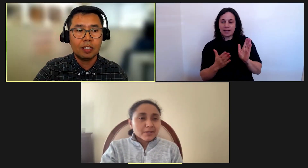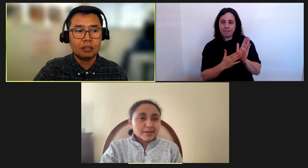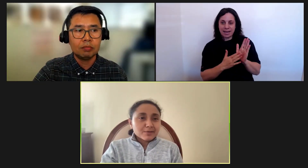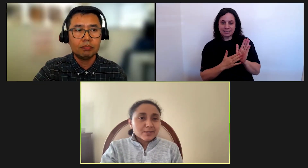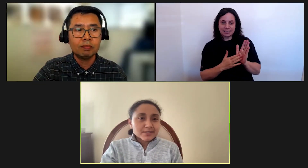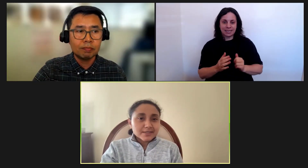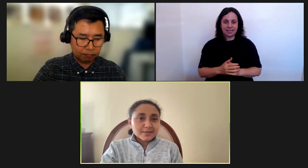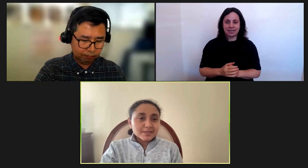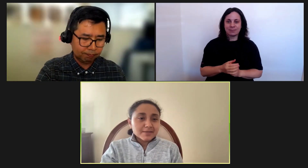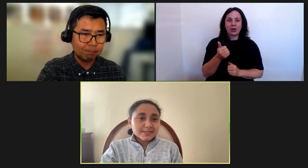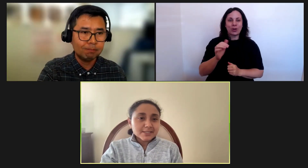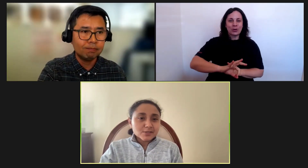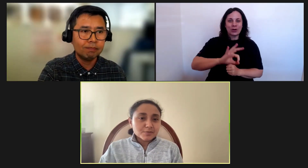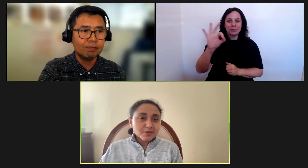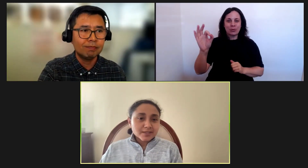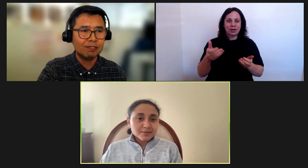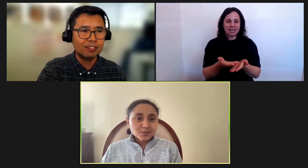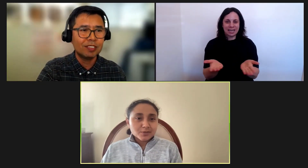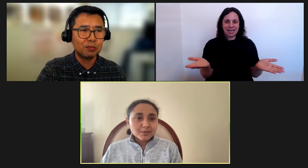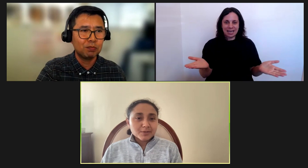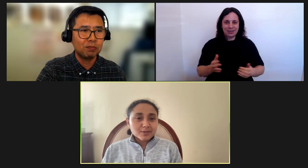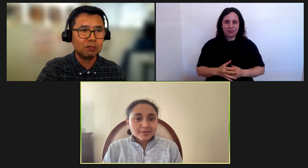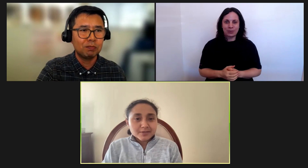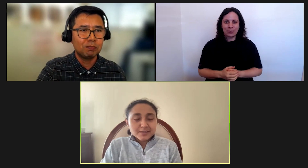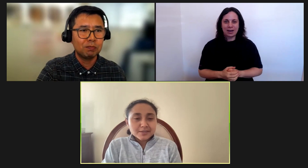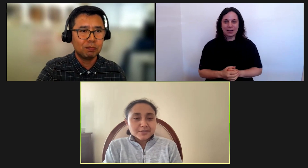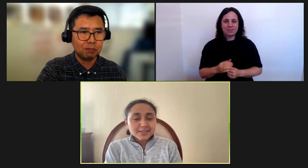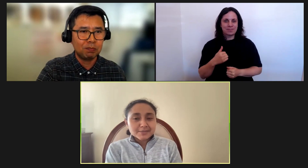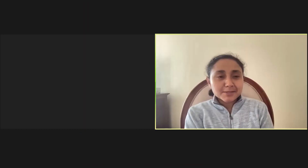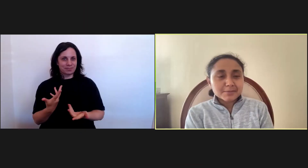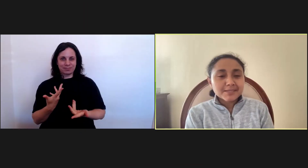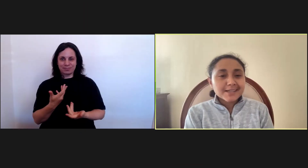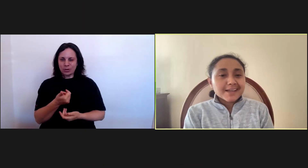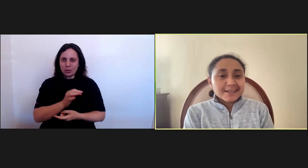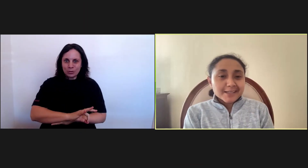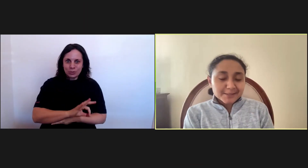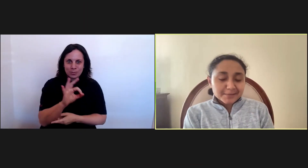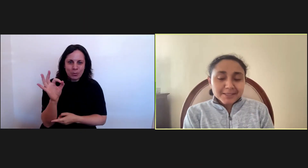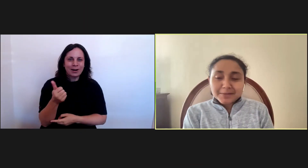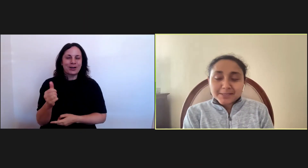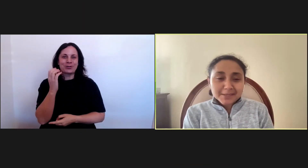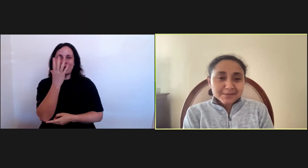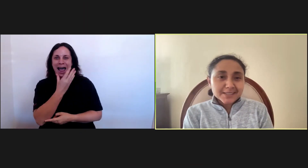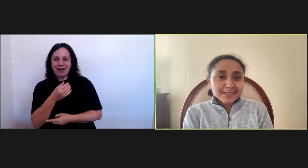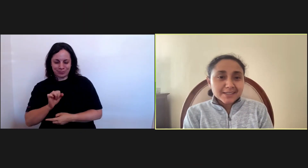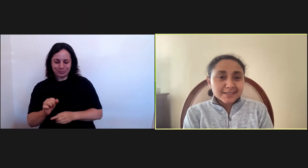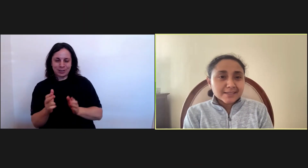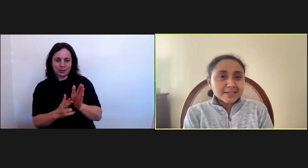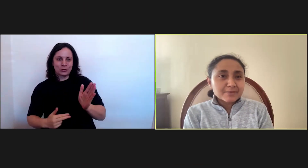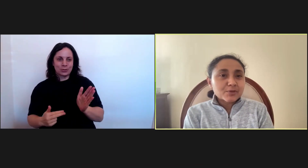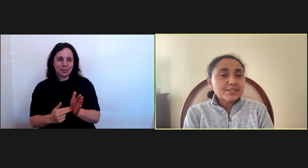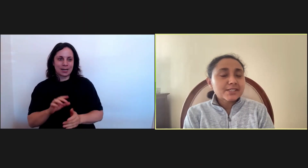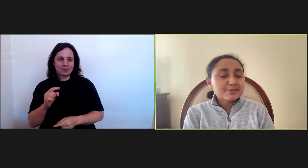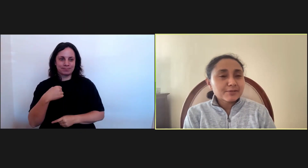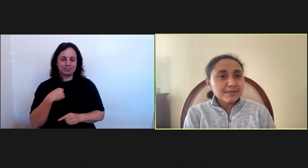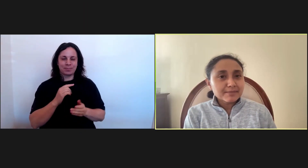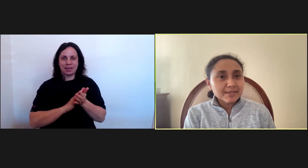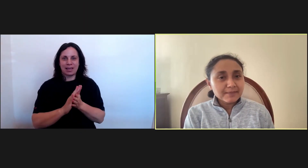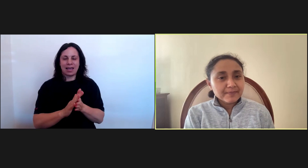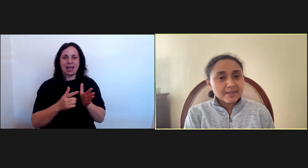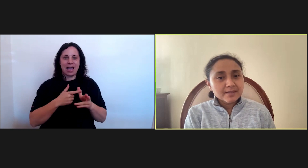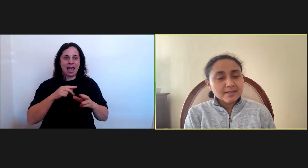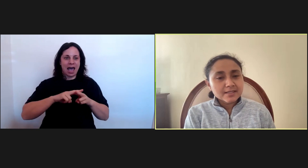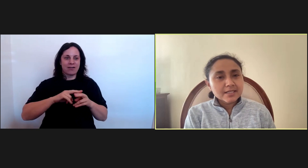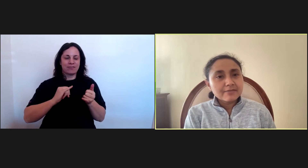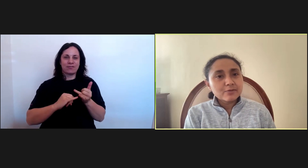Good morning, everyone. Even if I said it's good morning, I'm sure it will be good afternoon in New Zealand. So yes, my name is Hafsa and I am originally from